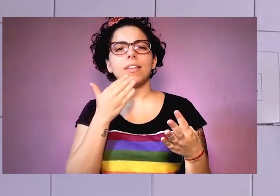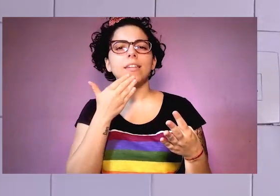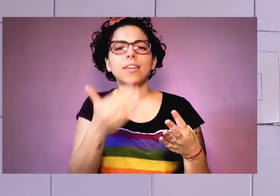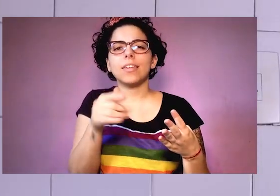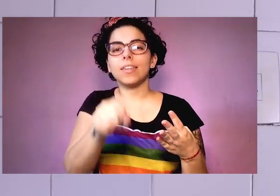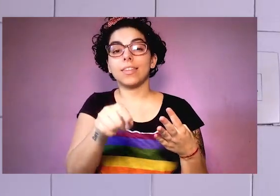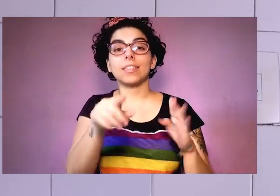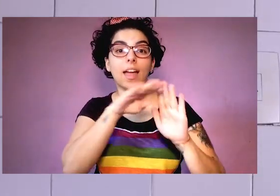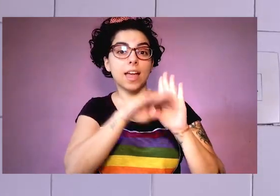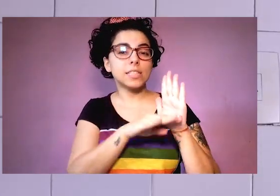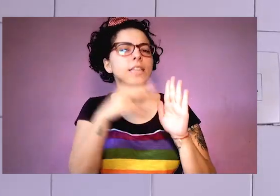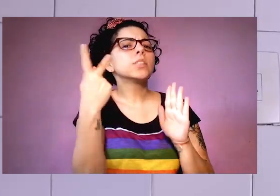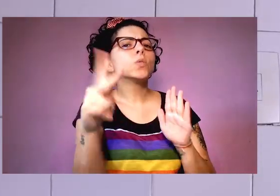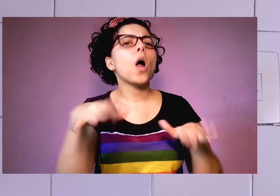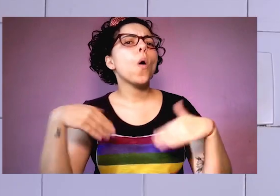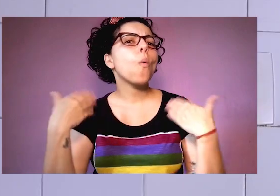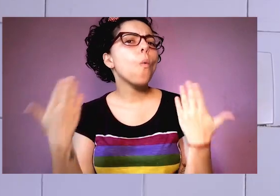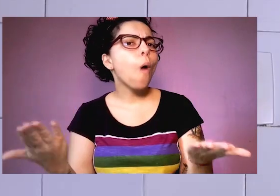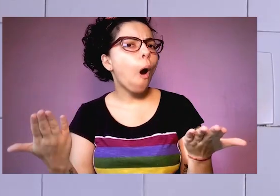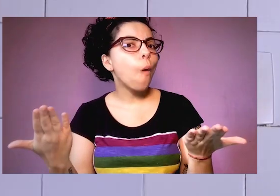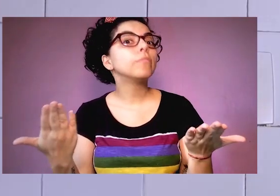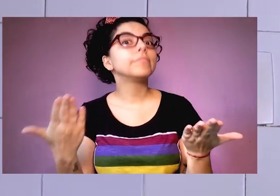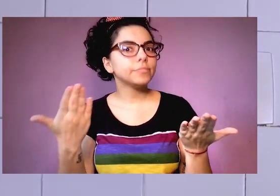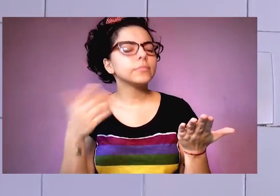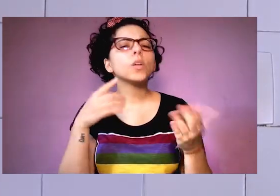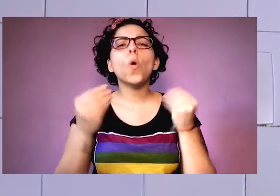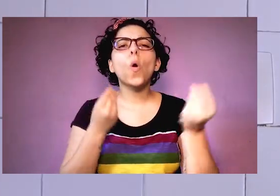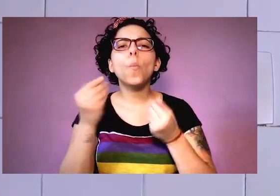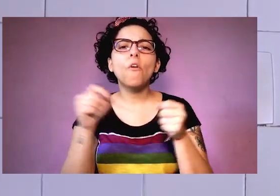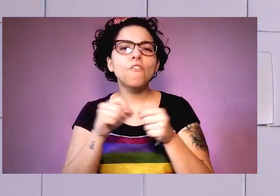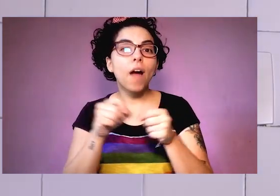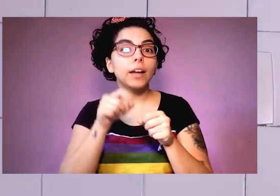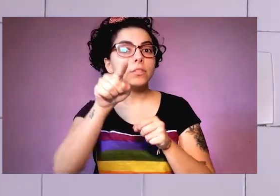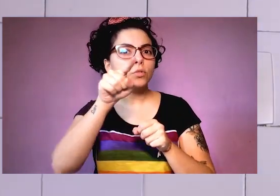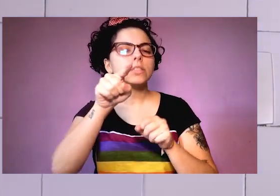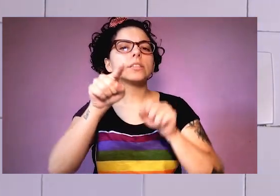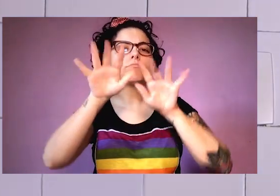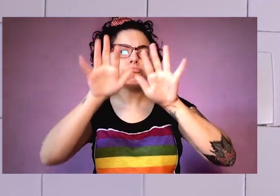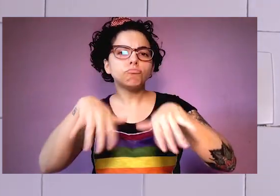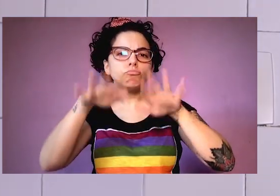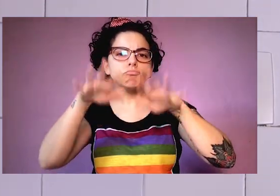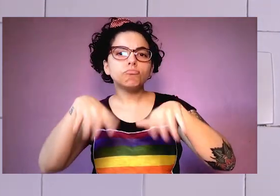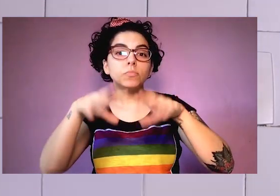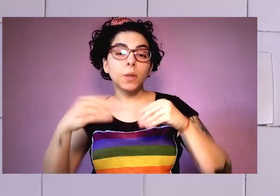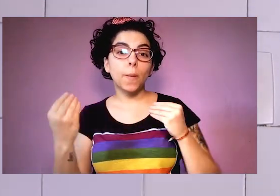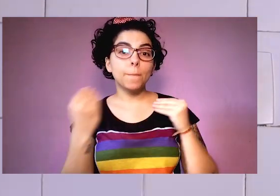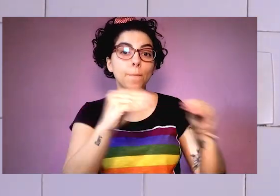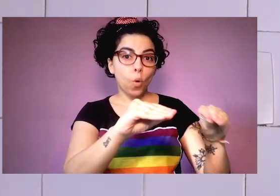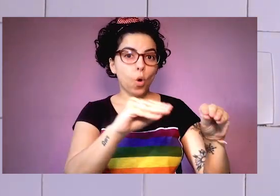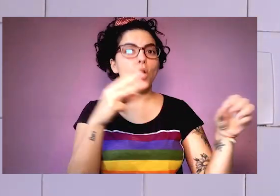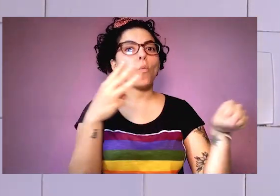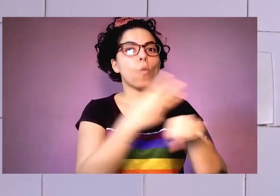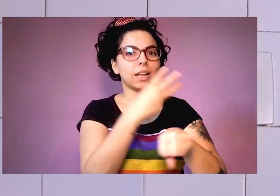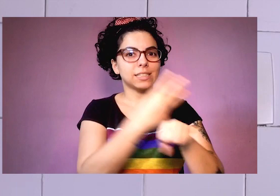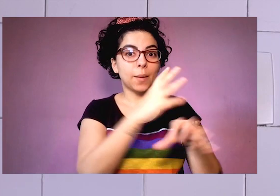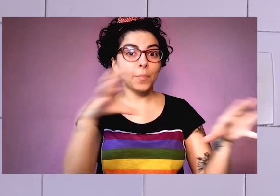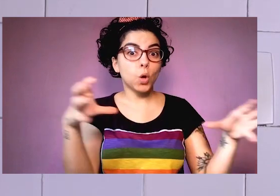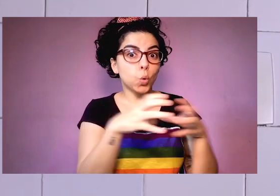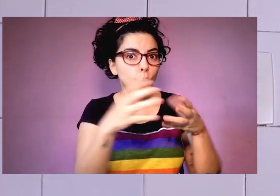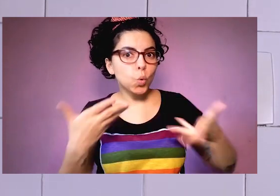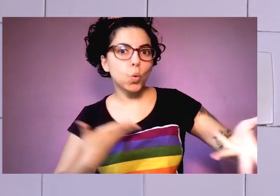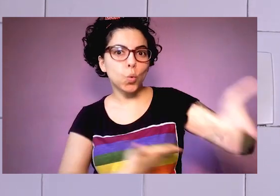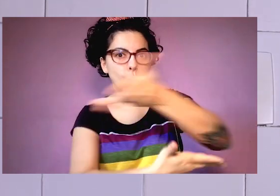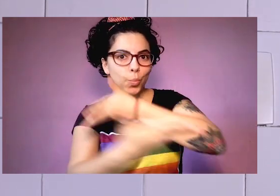favorite pasta. What about you? What is your favorite recipe? How can you make it? Share the steps of